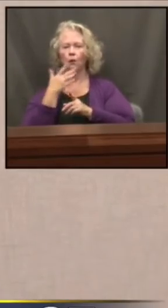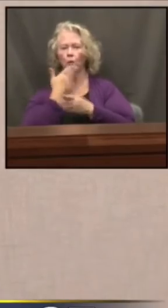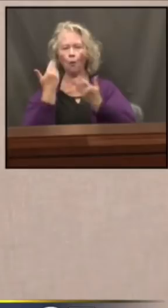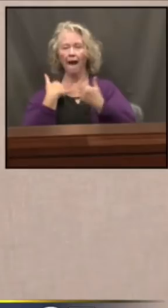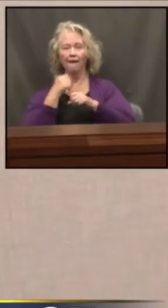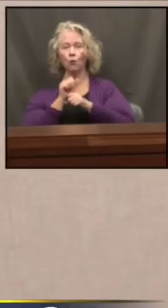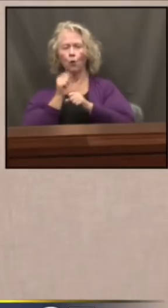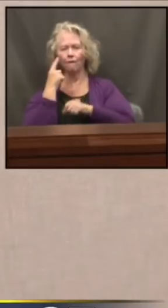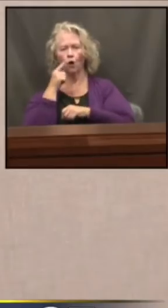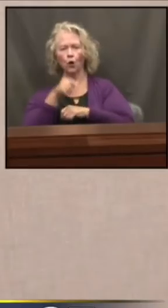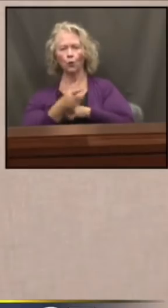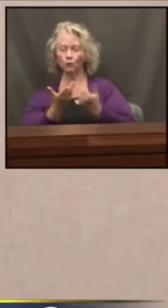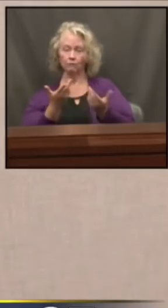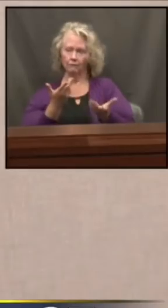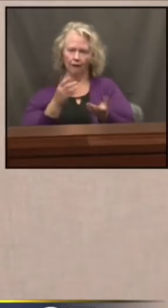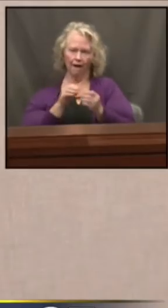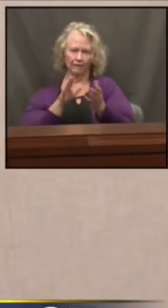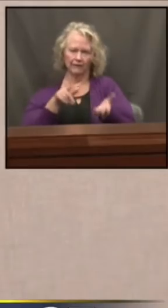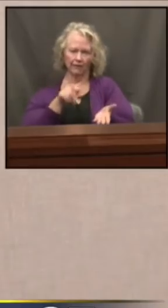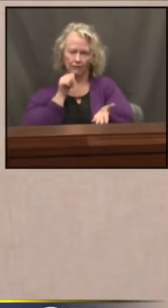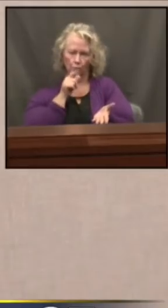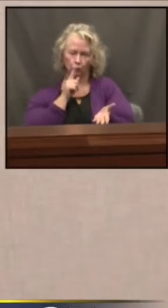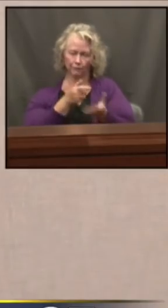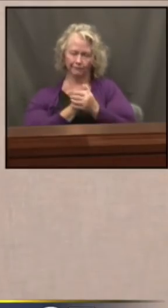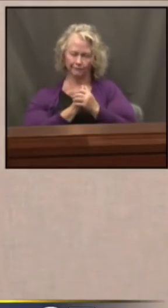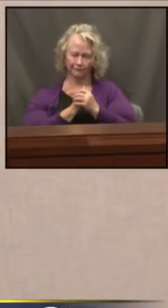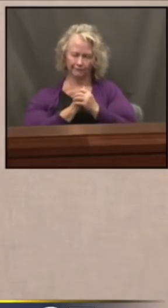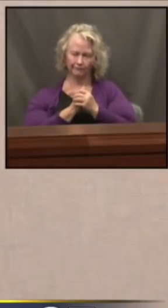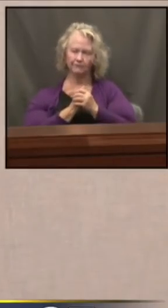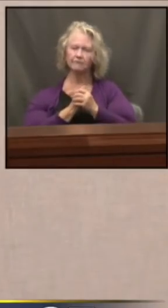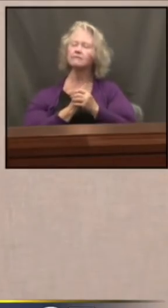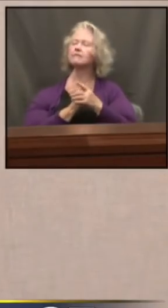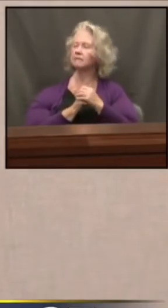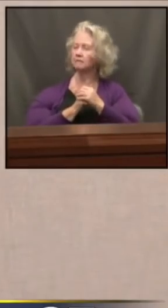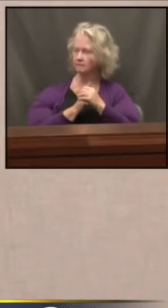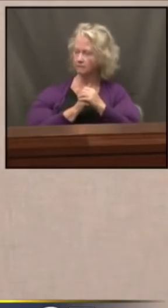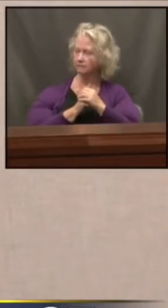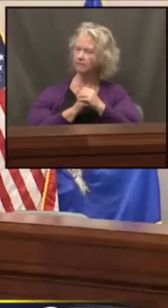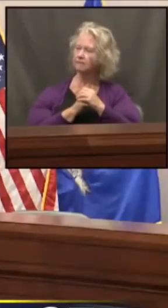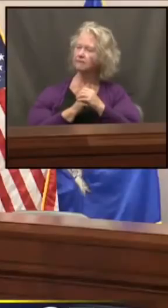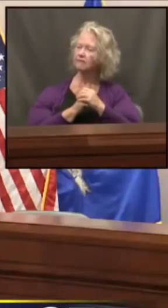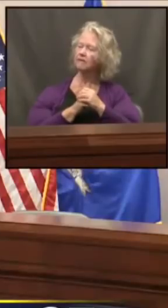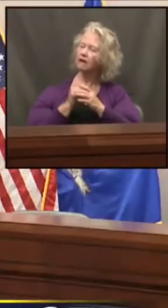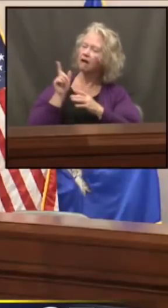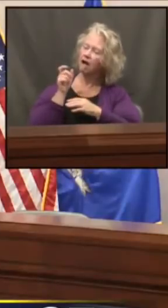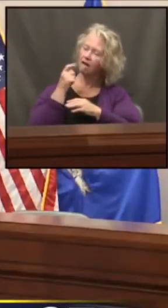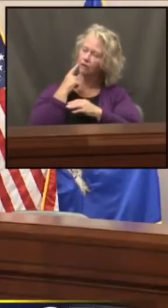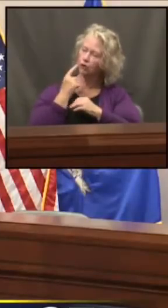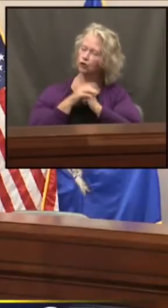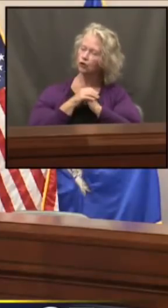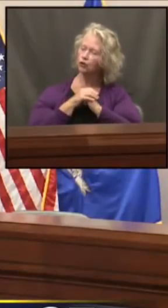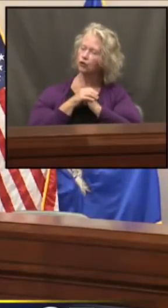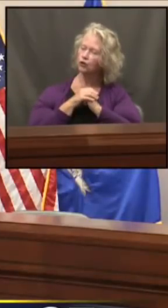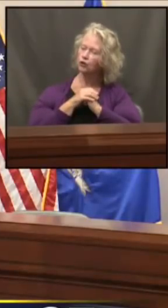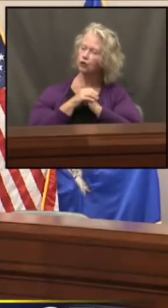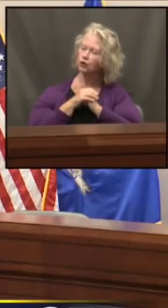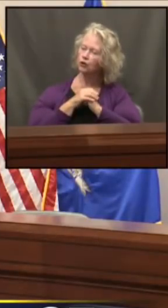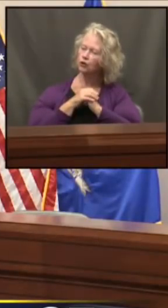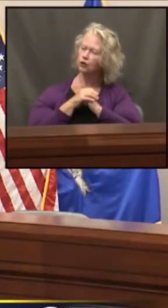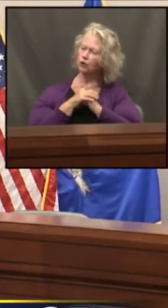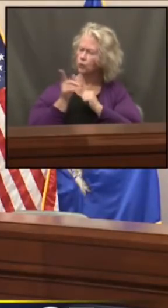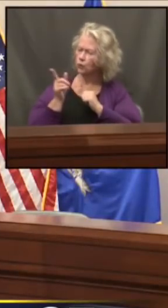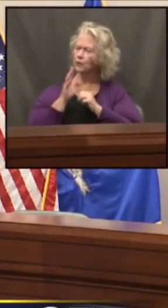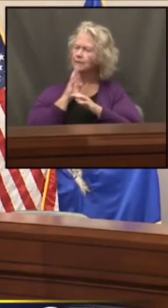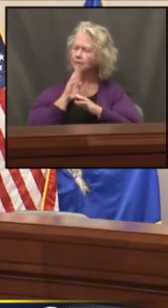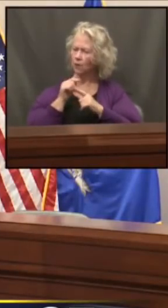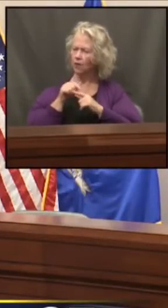obviously would not be true. Okay, and for the governor, I know you've spoken about